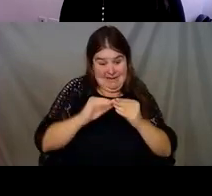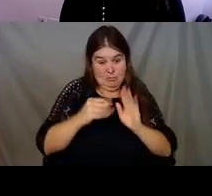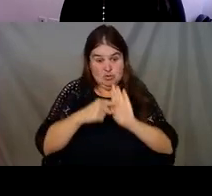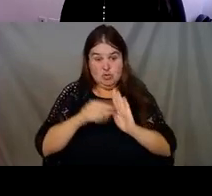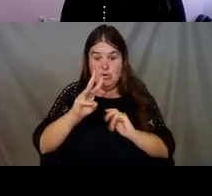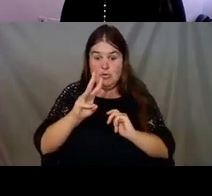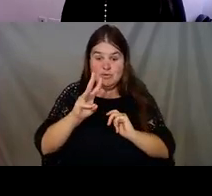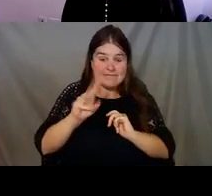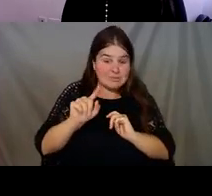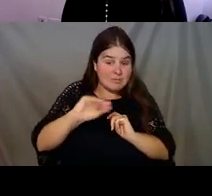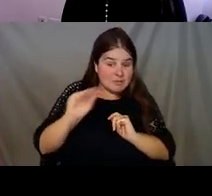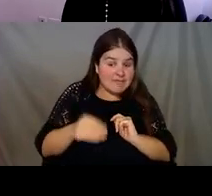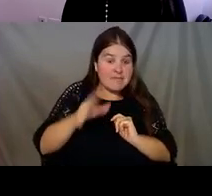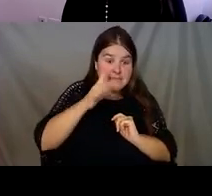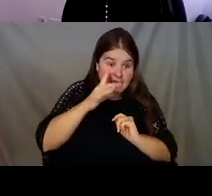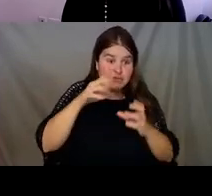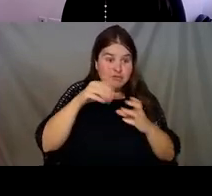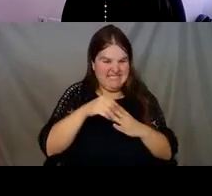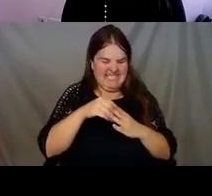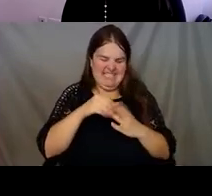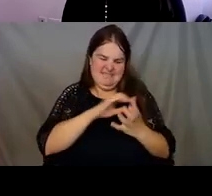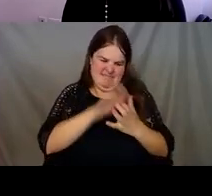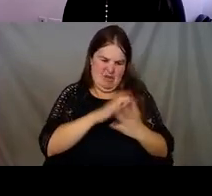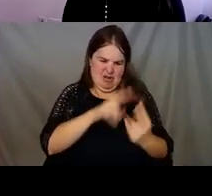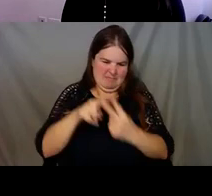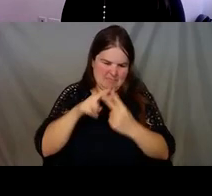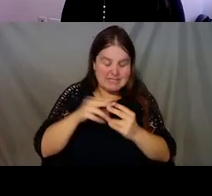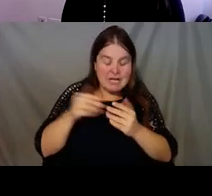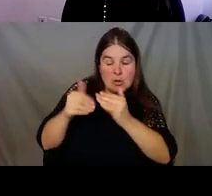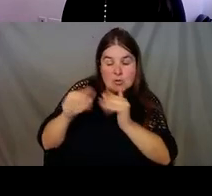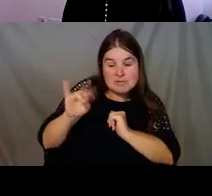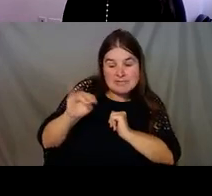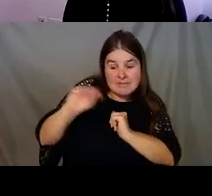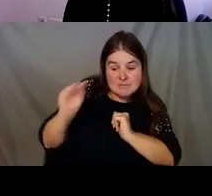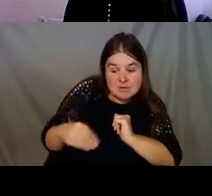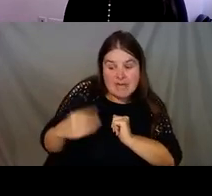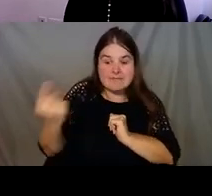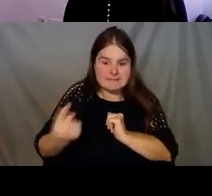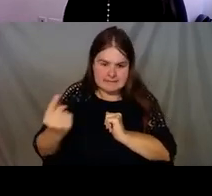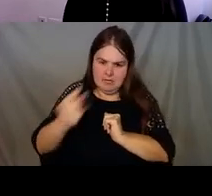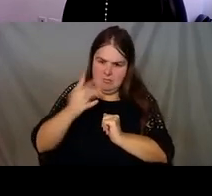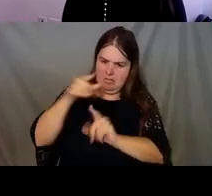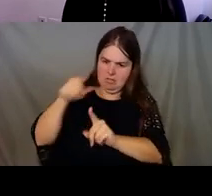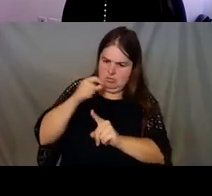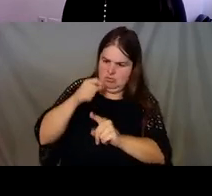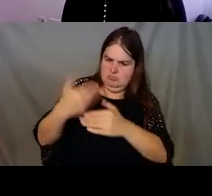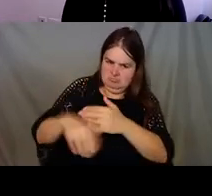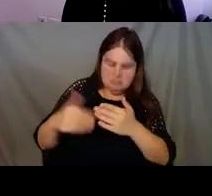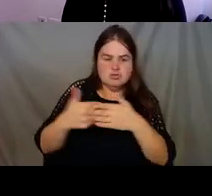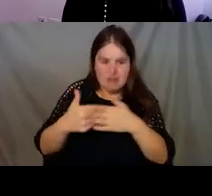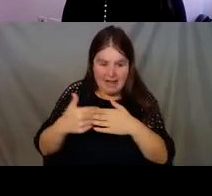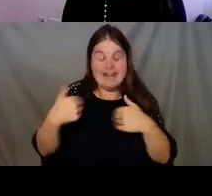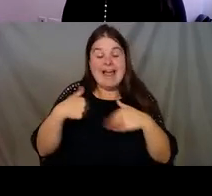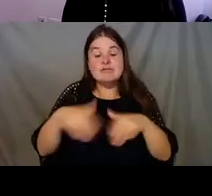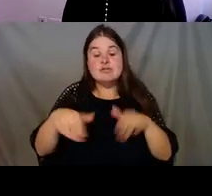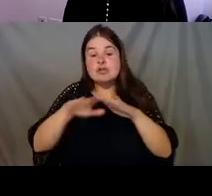61% of mothers in married couple families and close to 70% of mothers in single parent households with children under the age